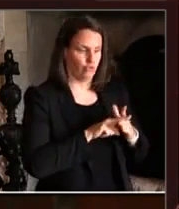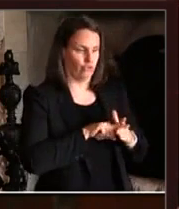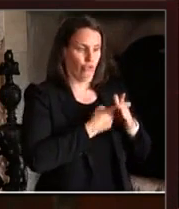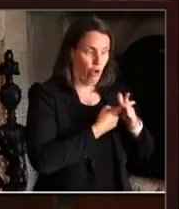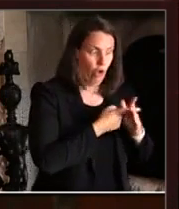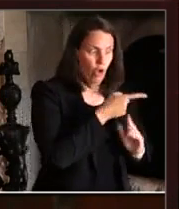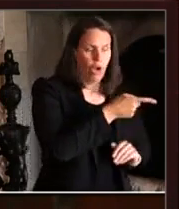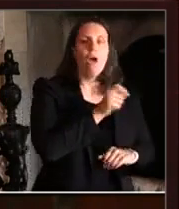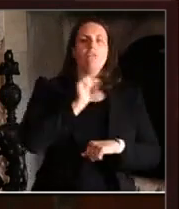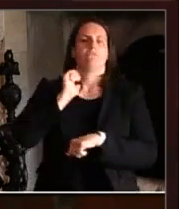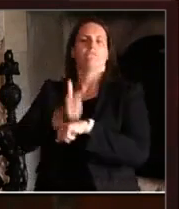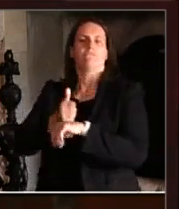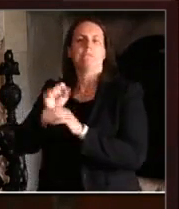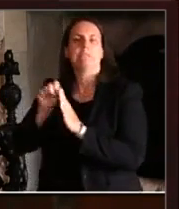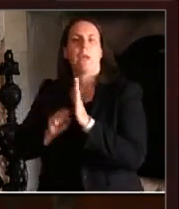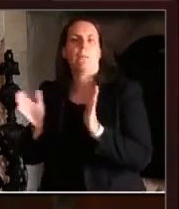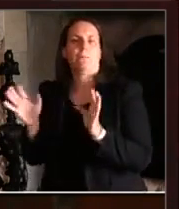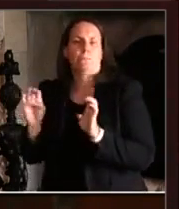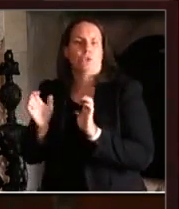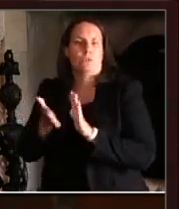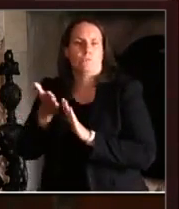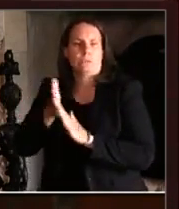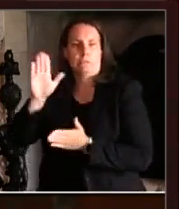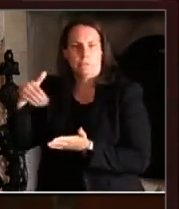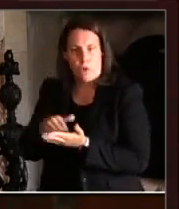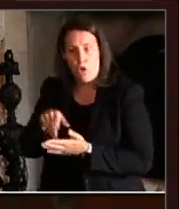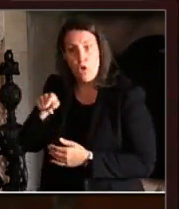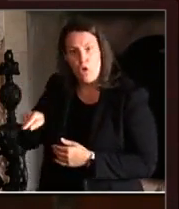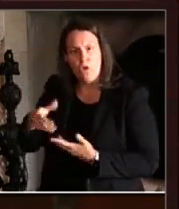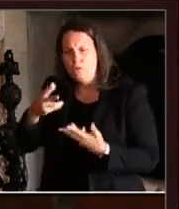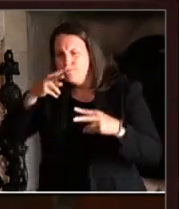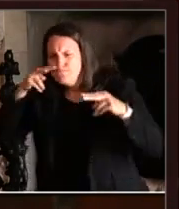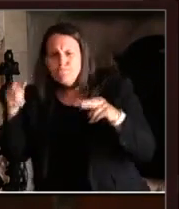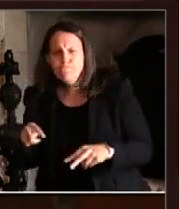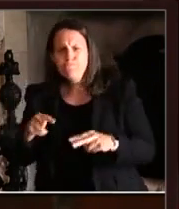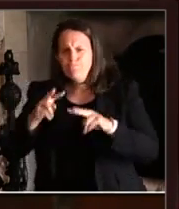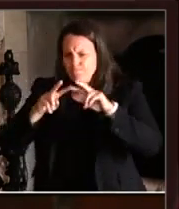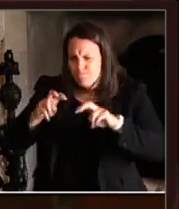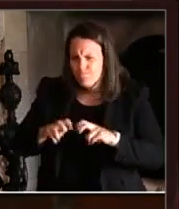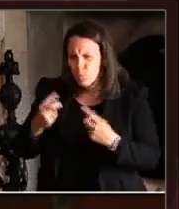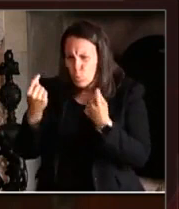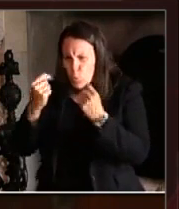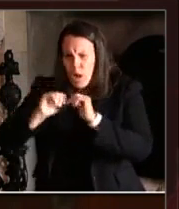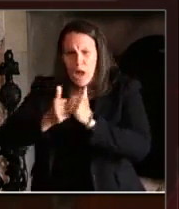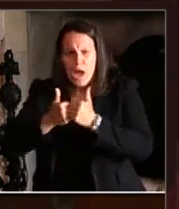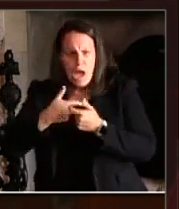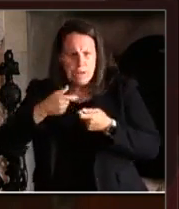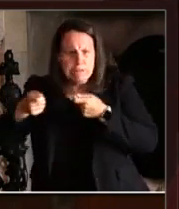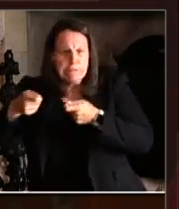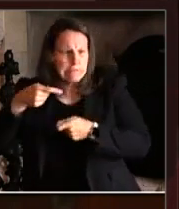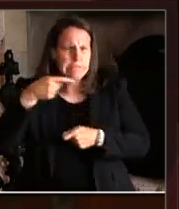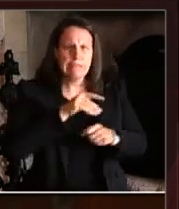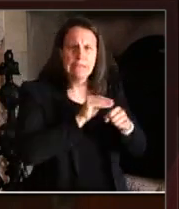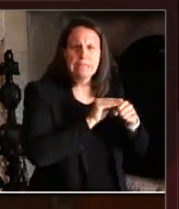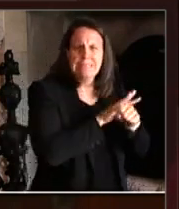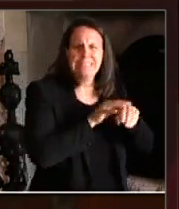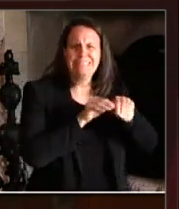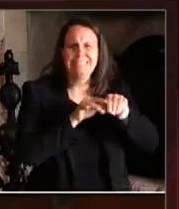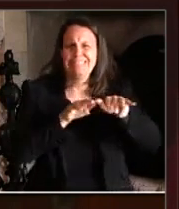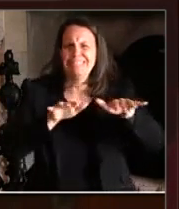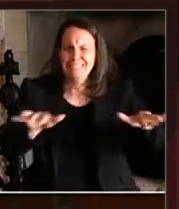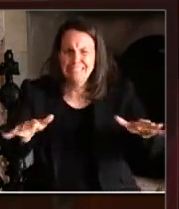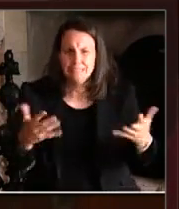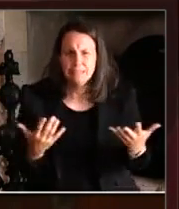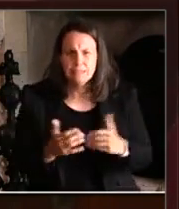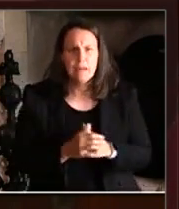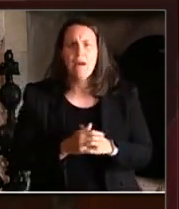the curve and box in the virus. Preparing for outbreaks in Wisconsin was one of the first priorities